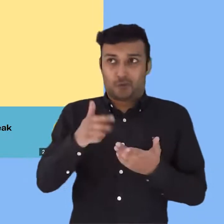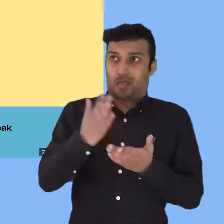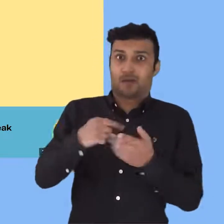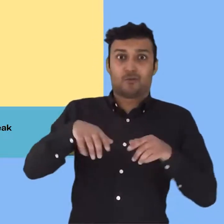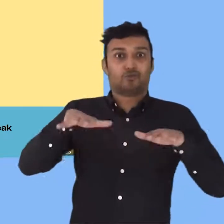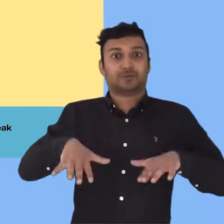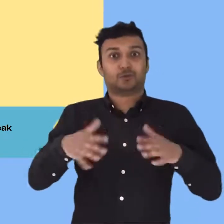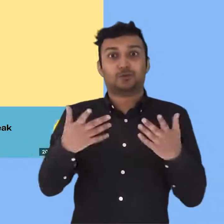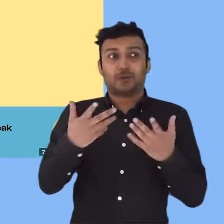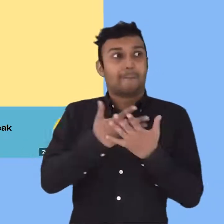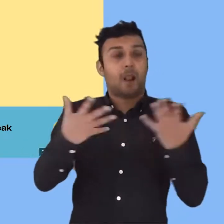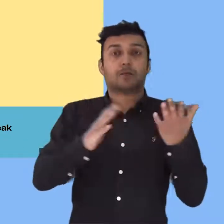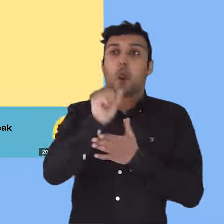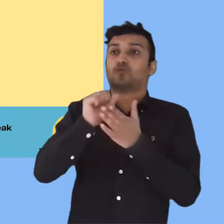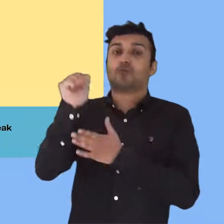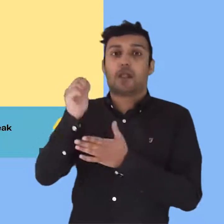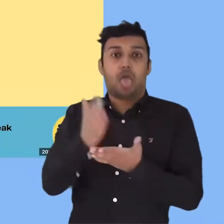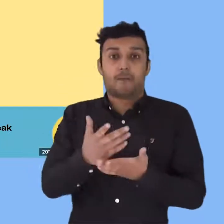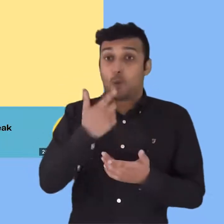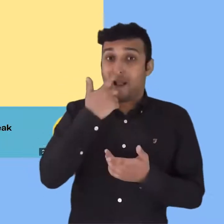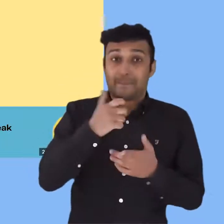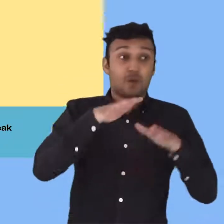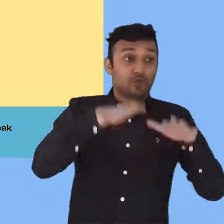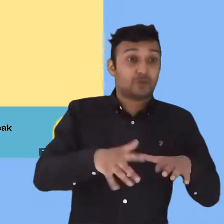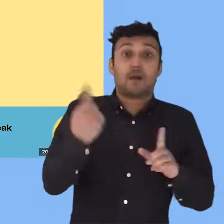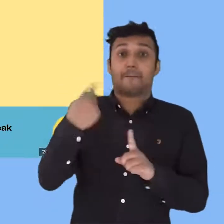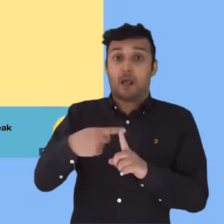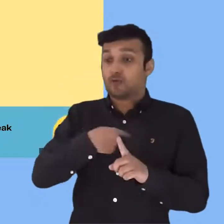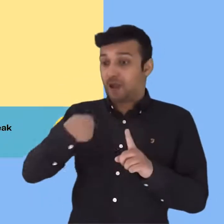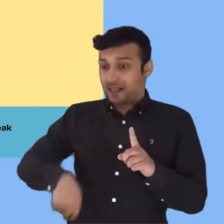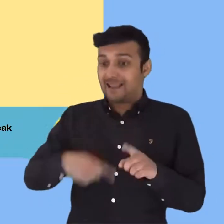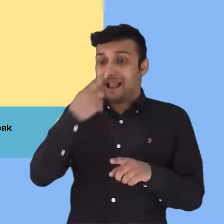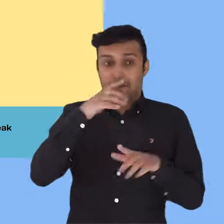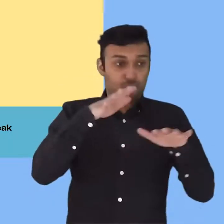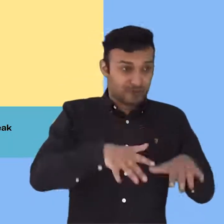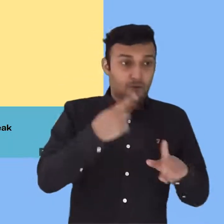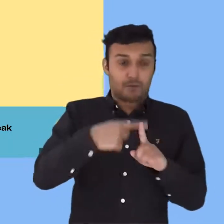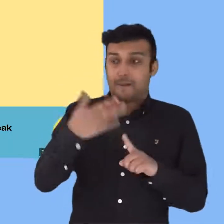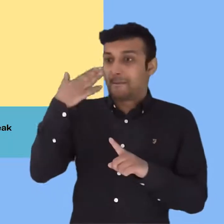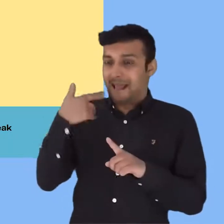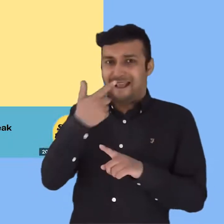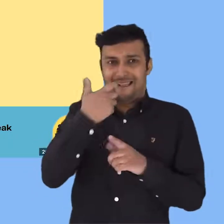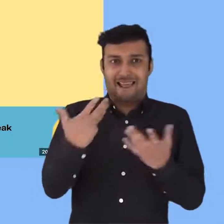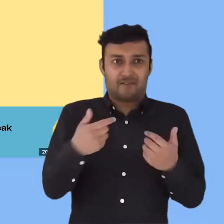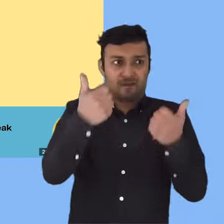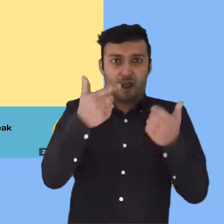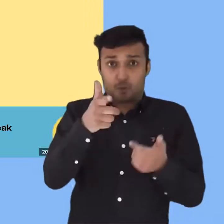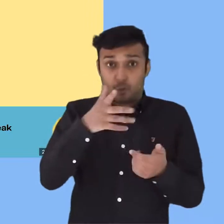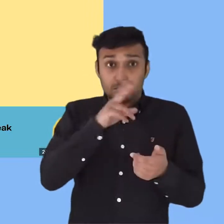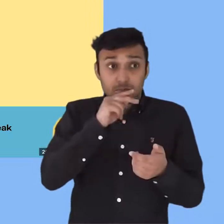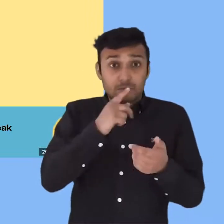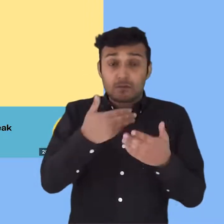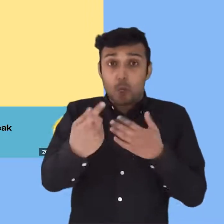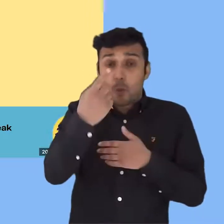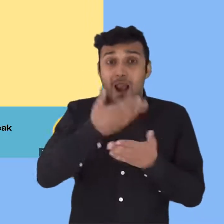society. You can be British and you can be Chinese, you can be British and you can be Black Caribbean. You can speak different languages